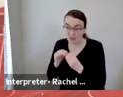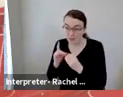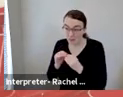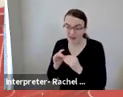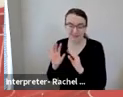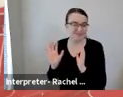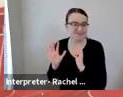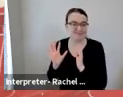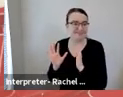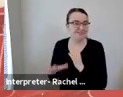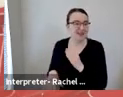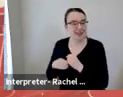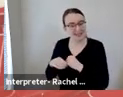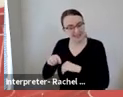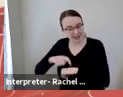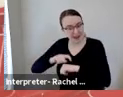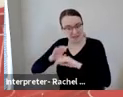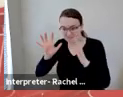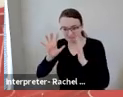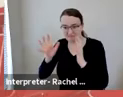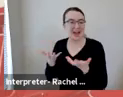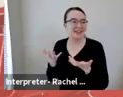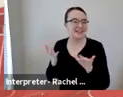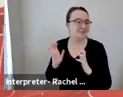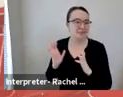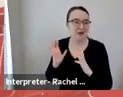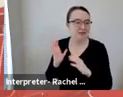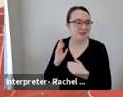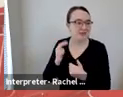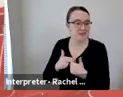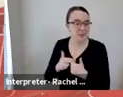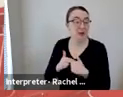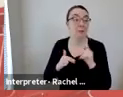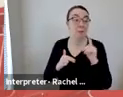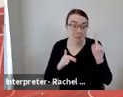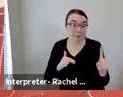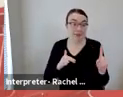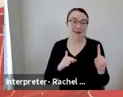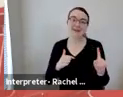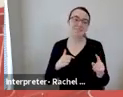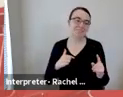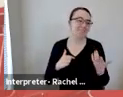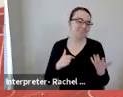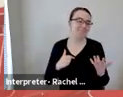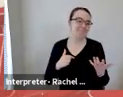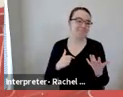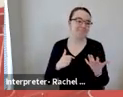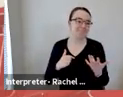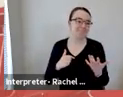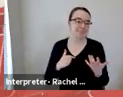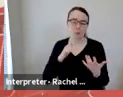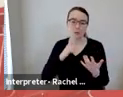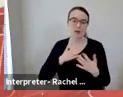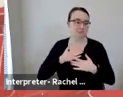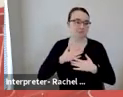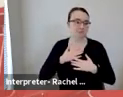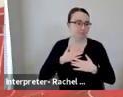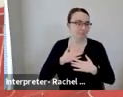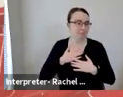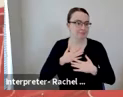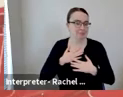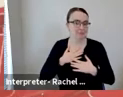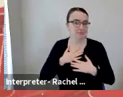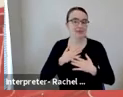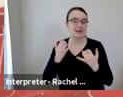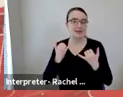that took time and things. But I'm exceptionally grateful on this end